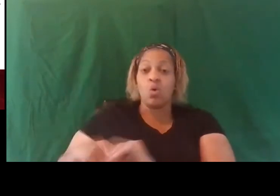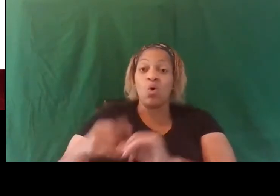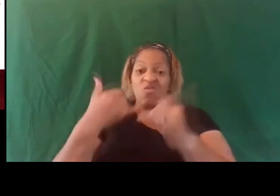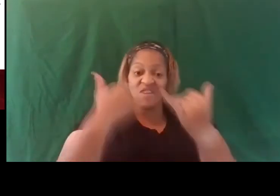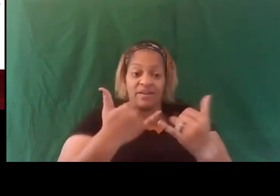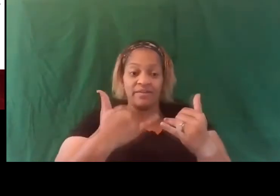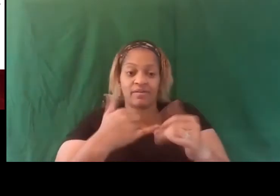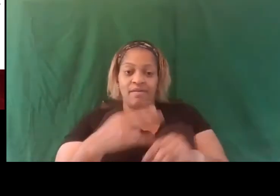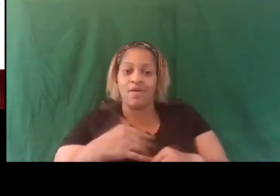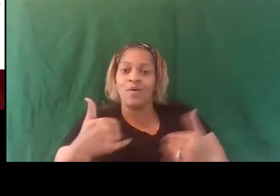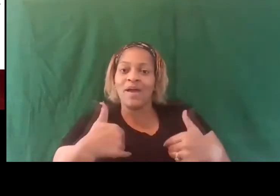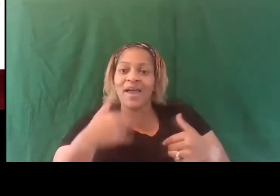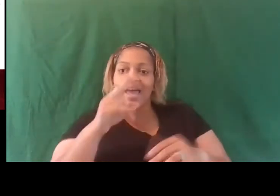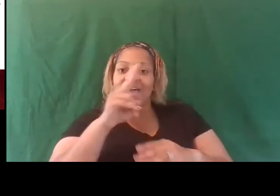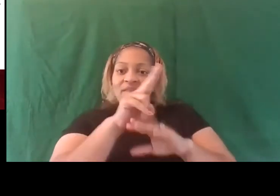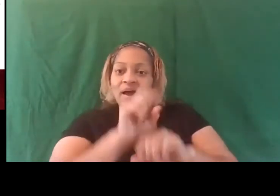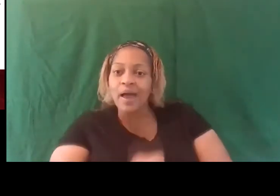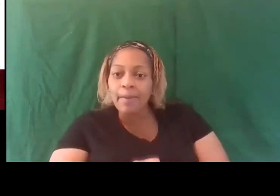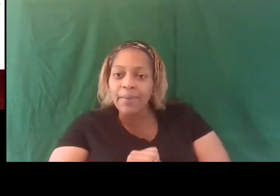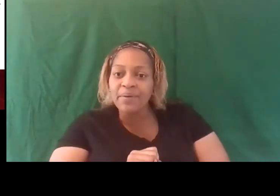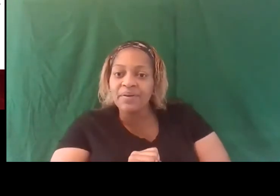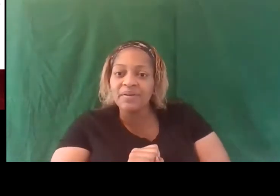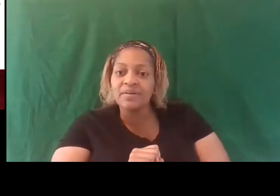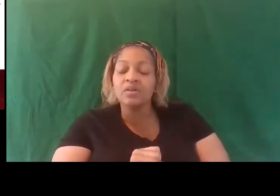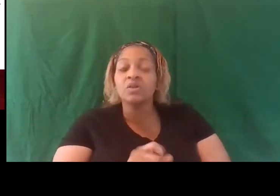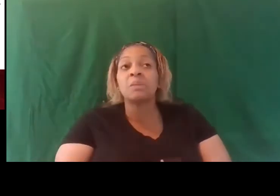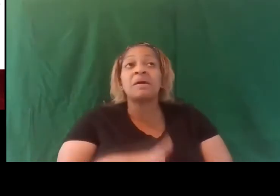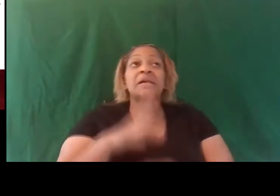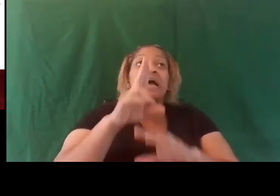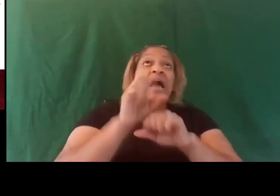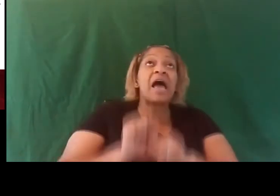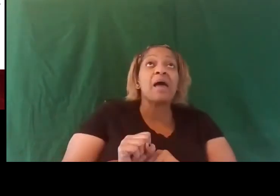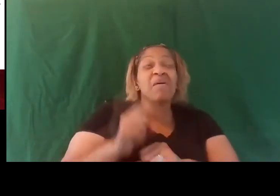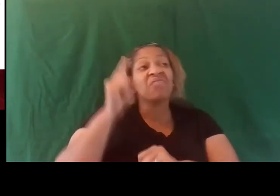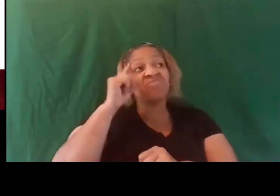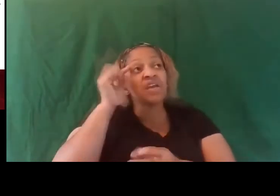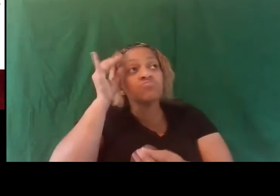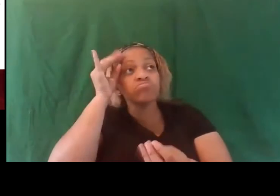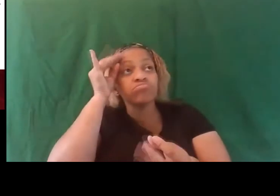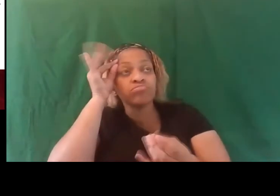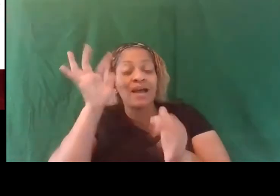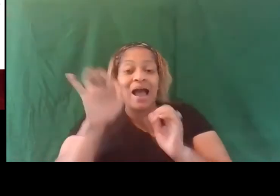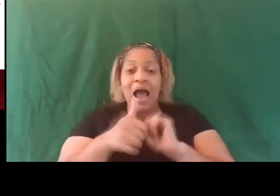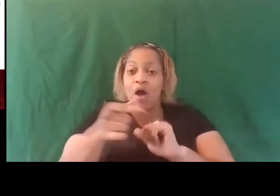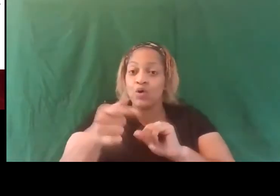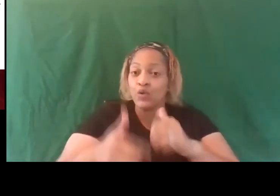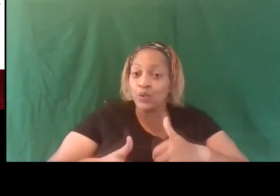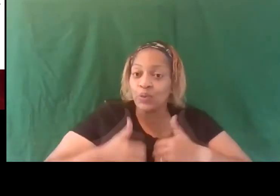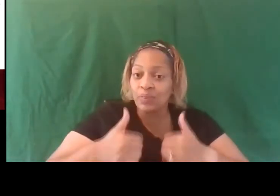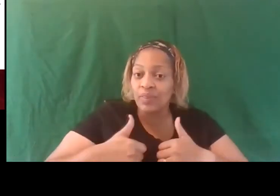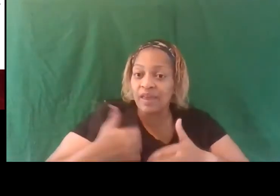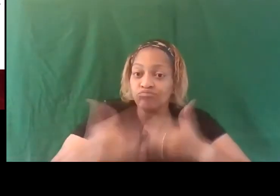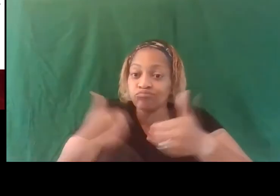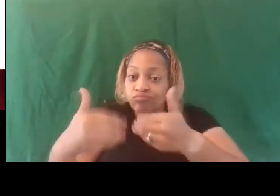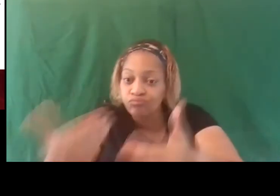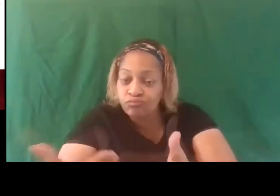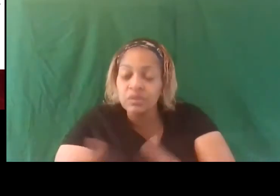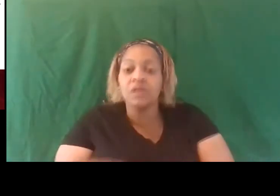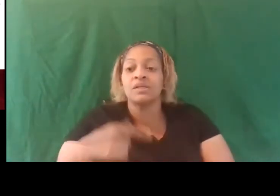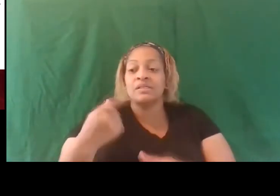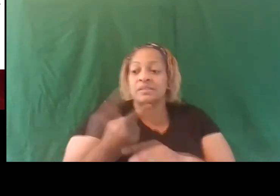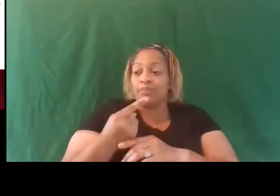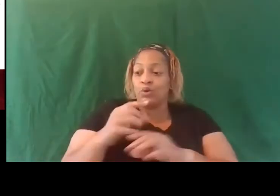life. Now, that could be a habit of thinking. It could be a habit of how you live. It could be a habit of something you do, whatever it